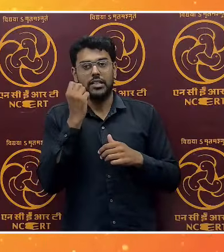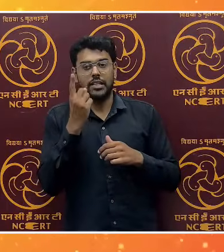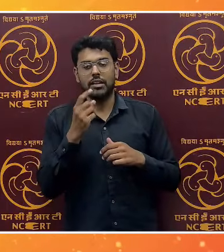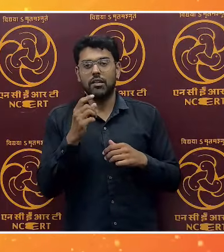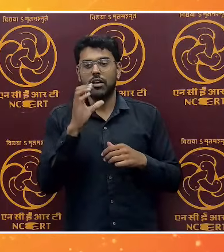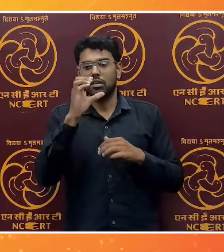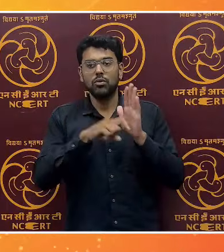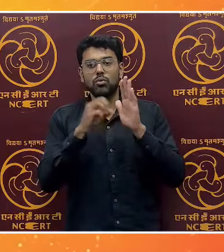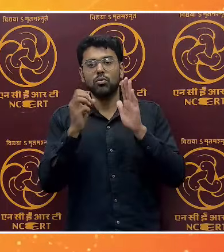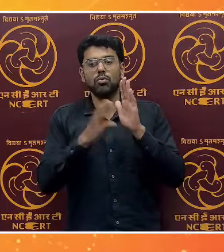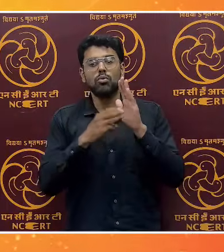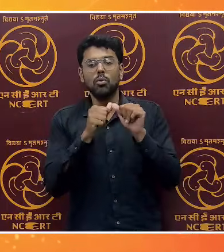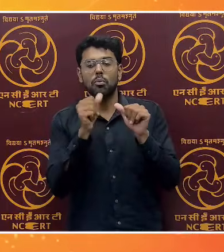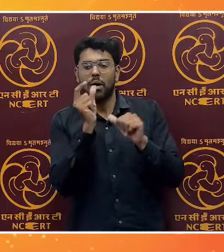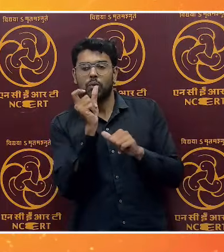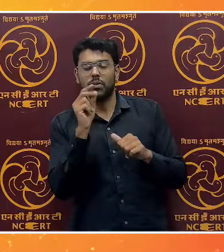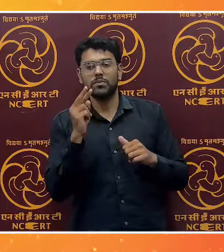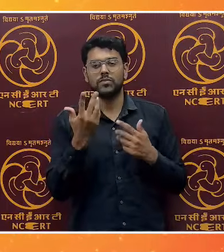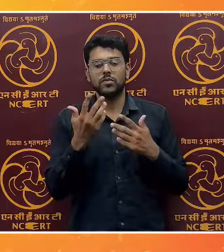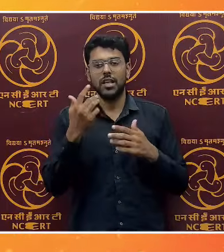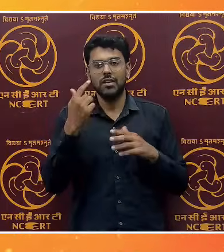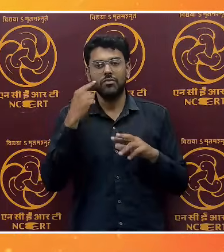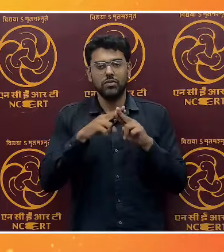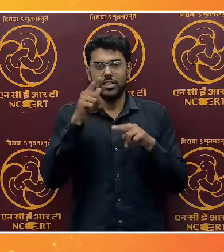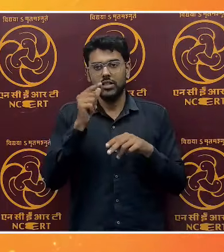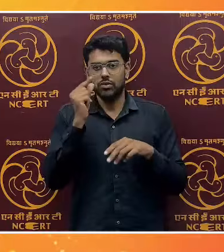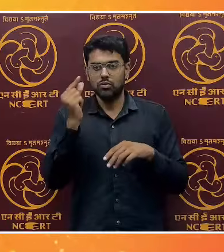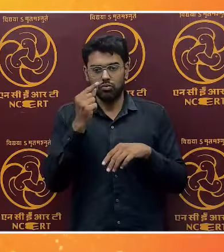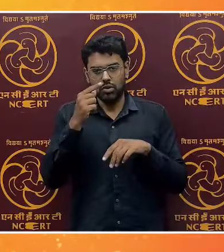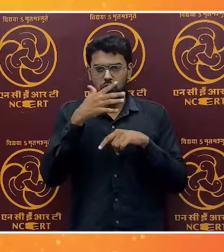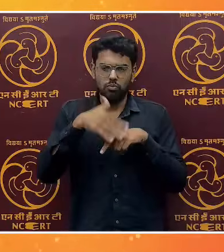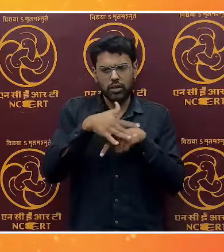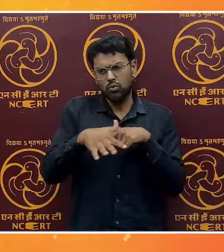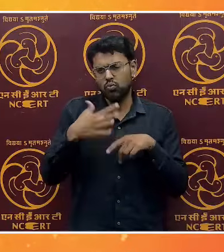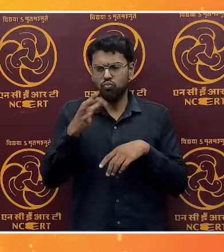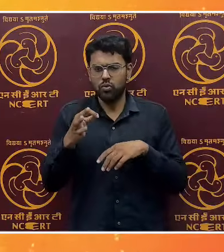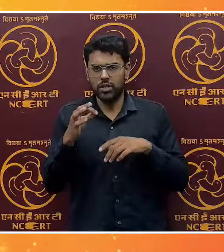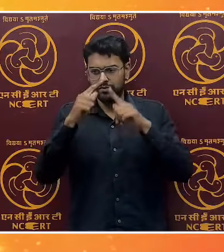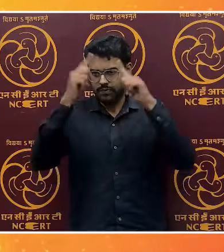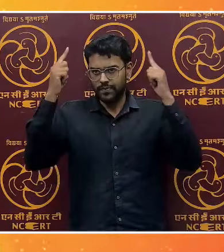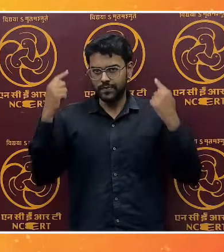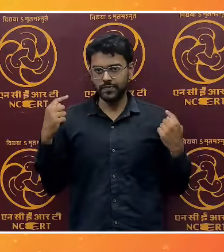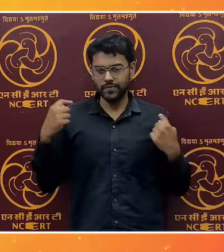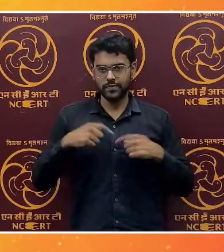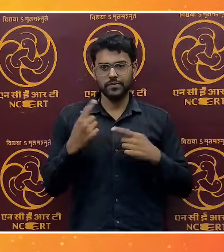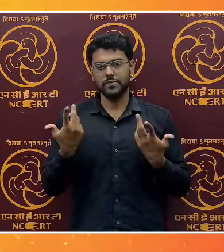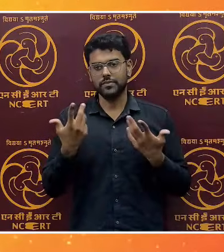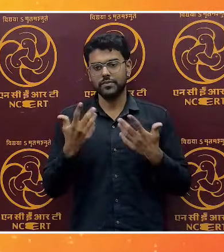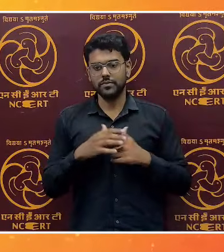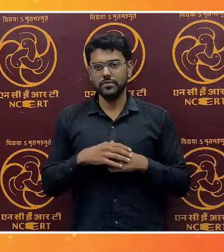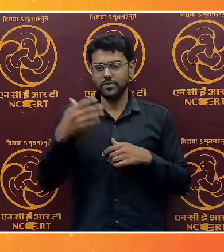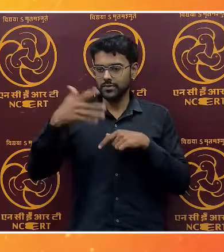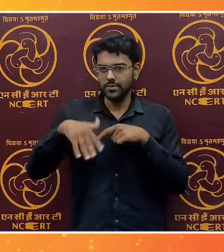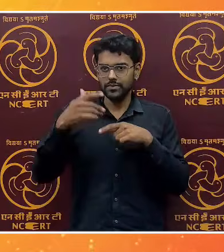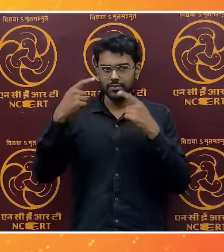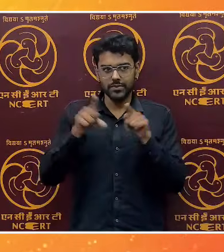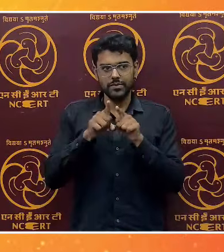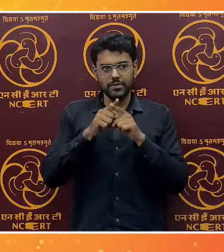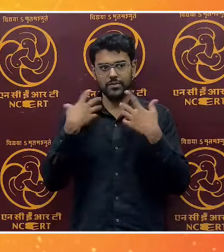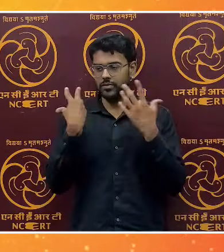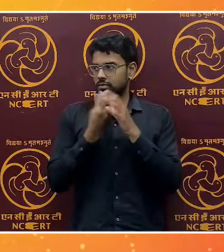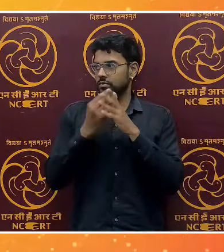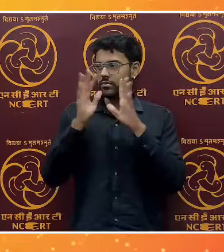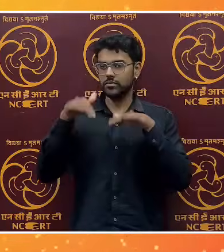chroma. See, you can use a real background. You can shoot in front of the real set like this. We